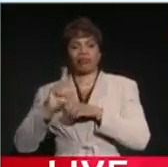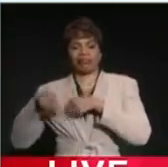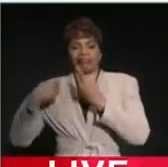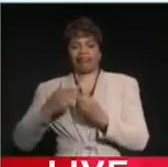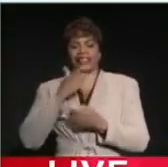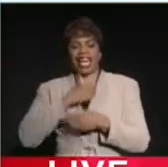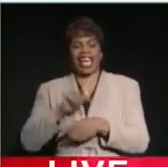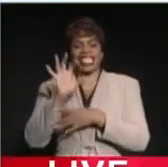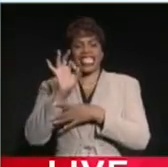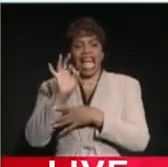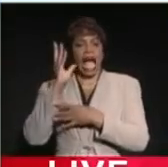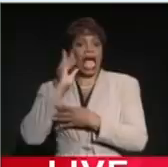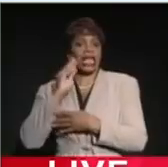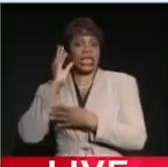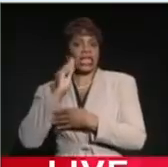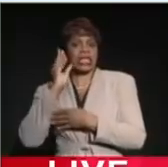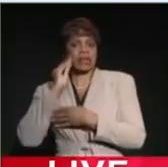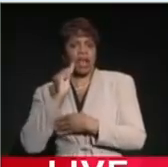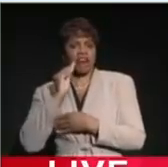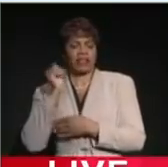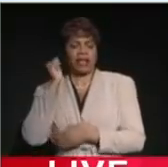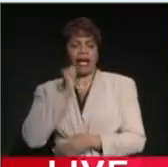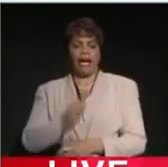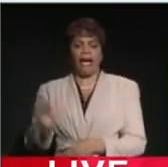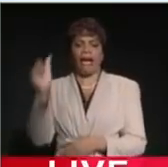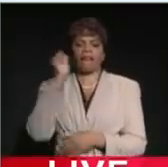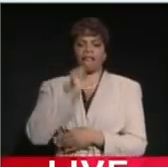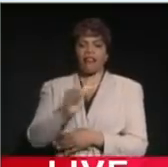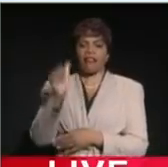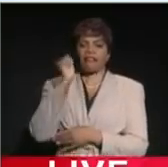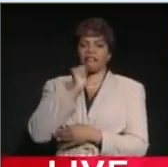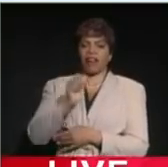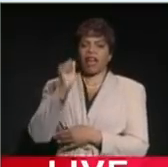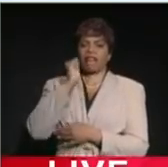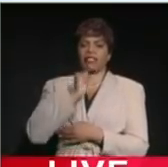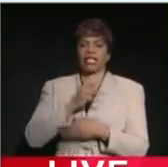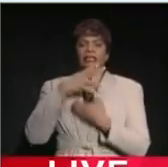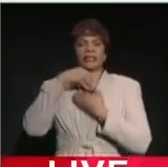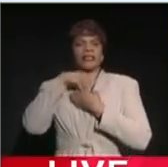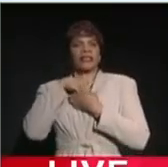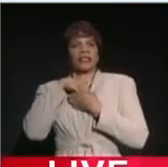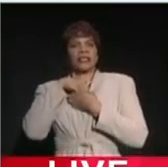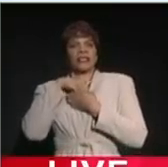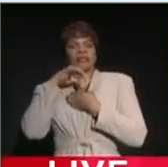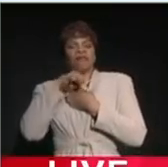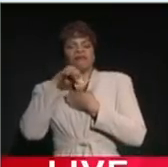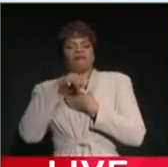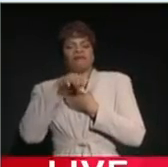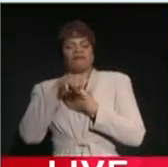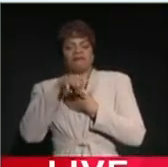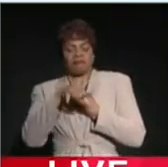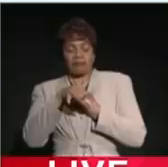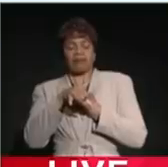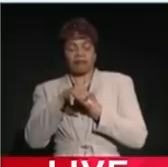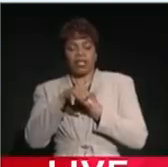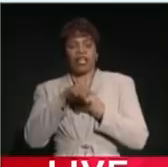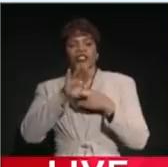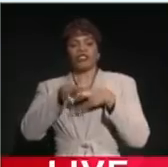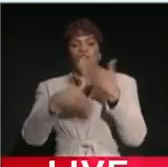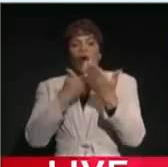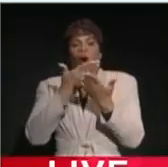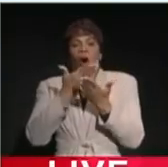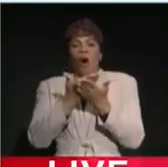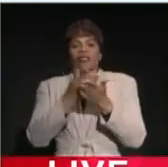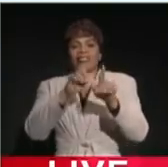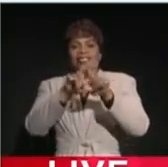hanging in the middle class, day in and day out, is what burns most deeply inside of me. So with all of the chapters of